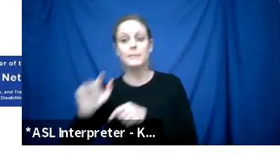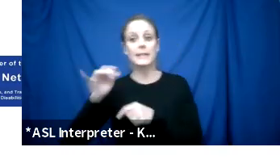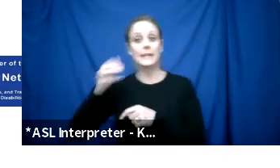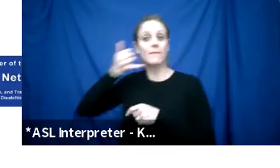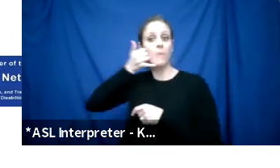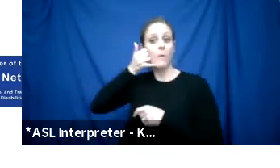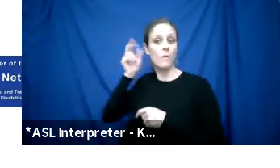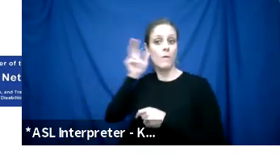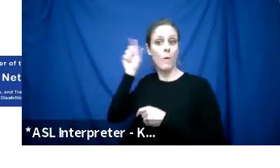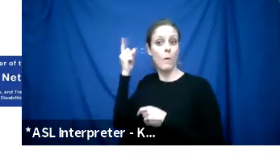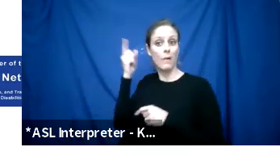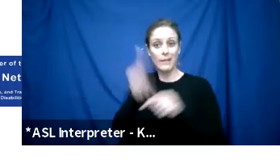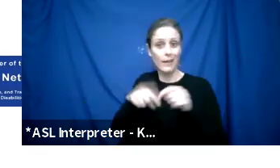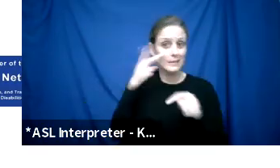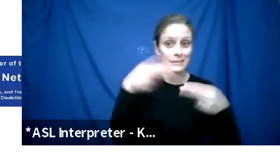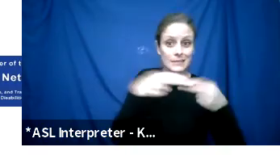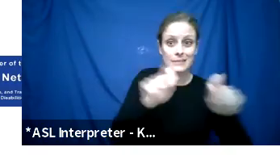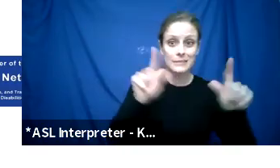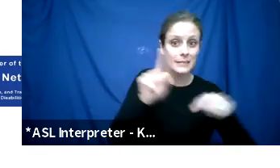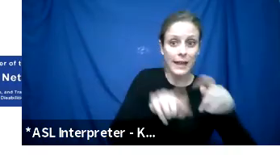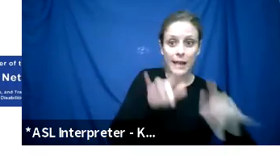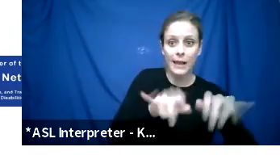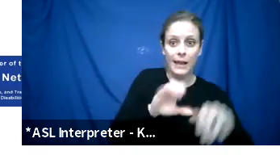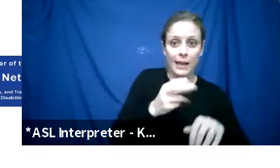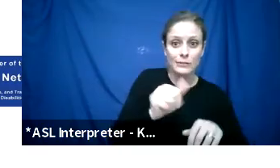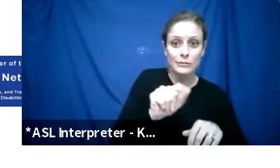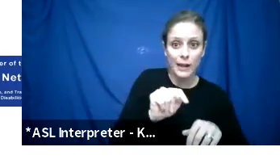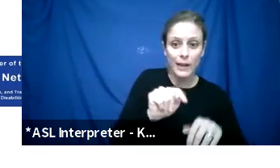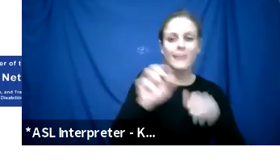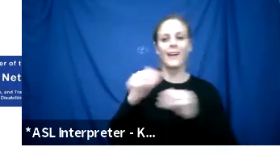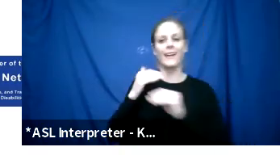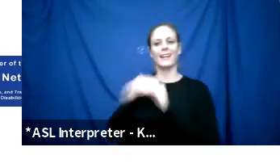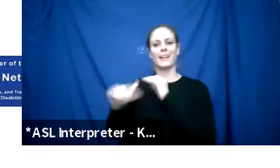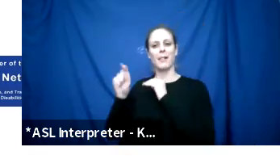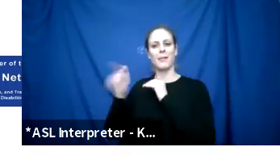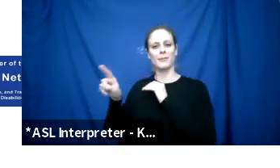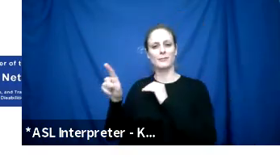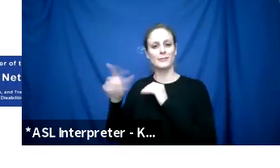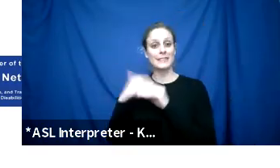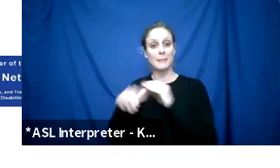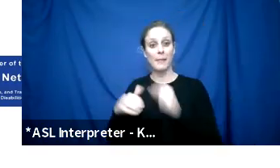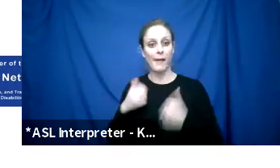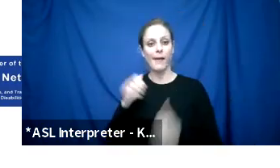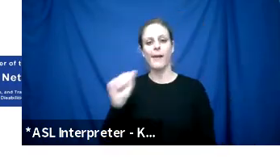the webinar, you may ask questions by emailing them to ADA-Tech, that's